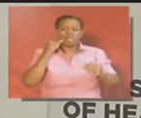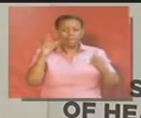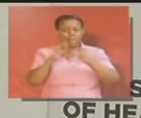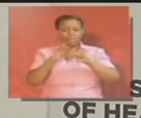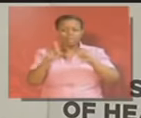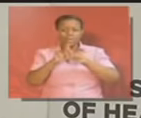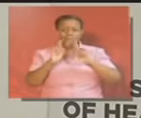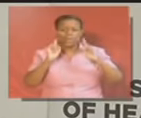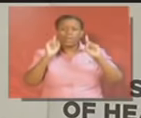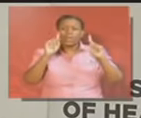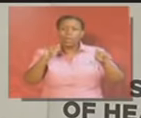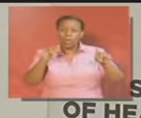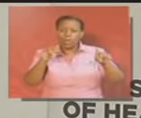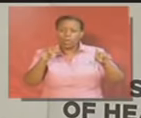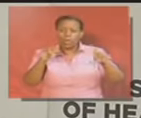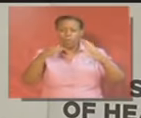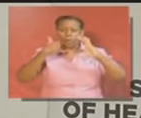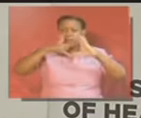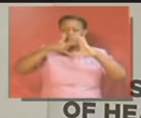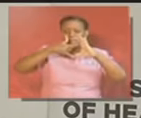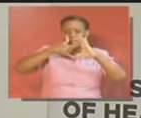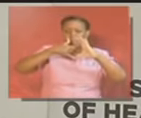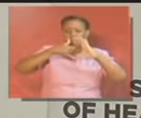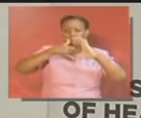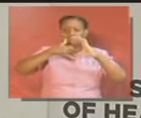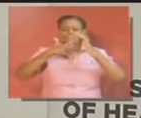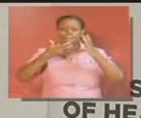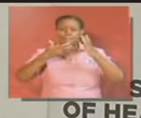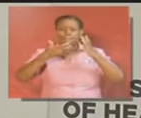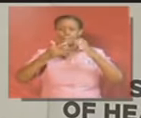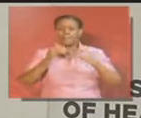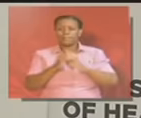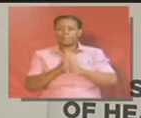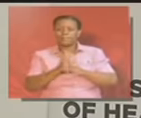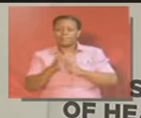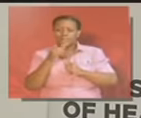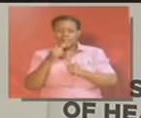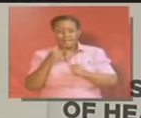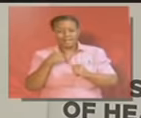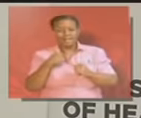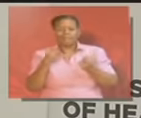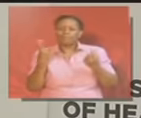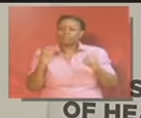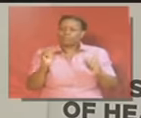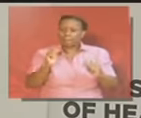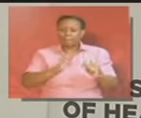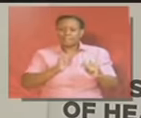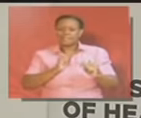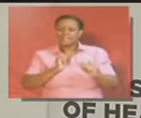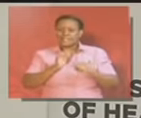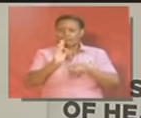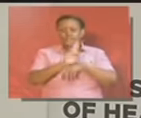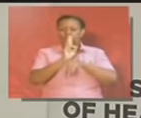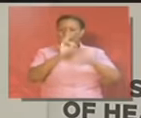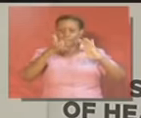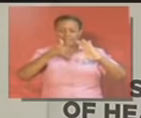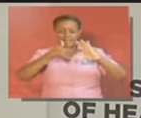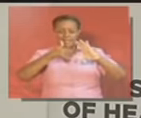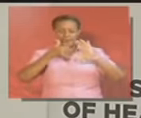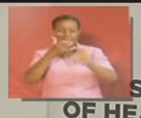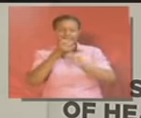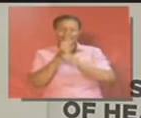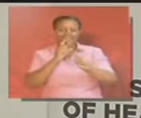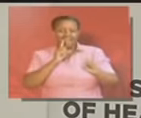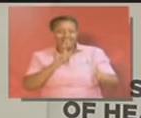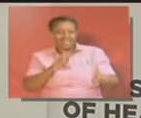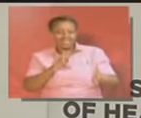system. And I personally tested that this morning in terms of the WhatsApp system, and I got responses from the